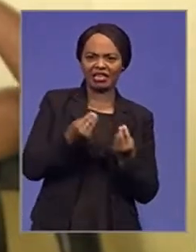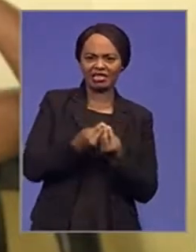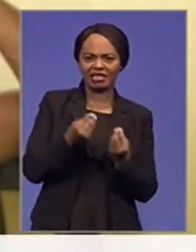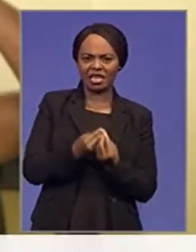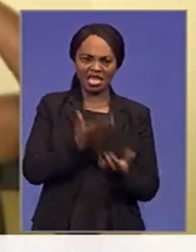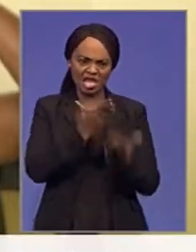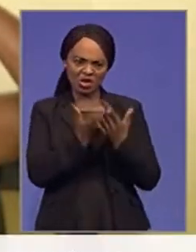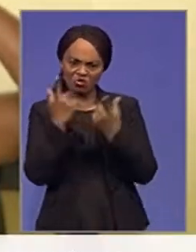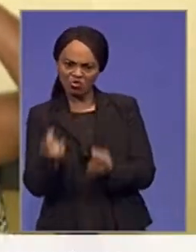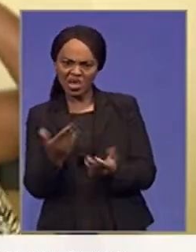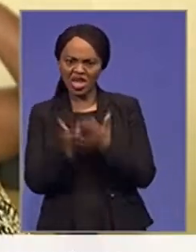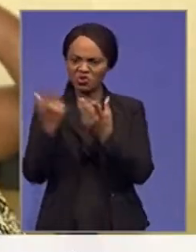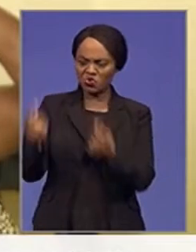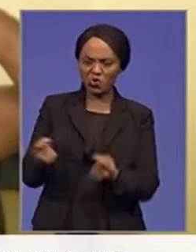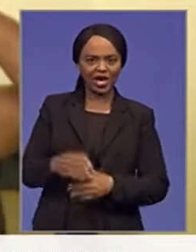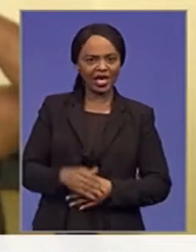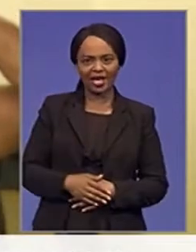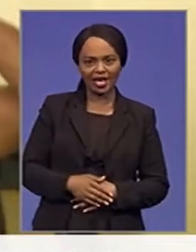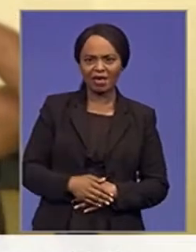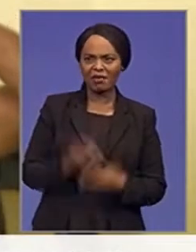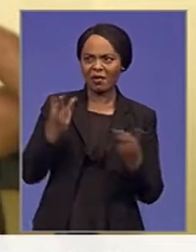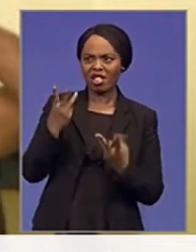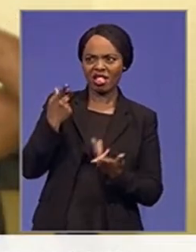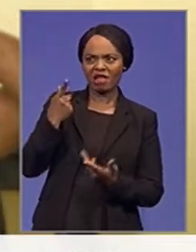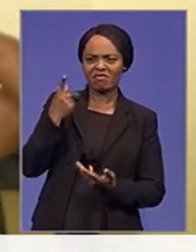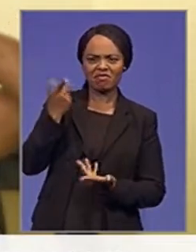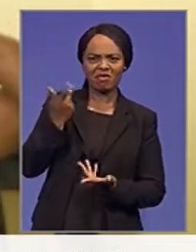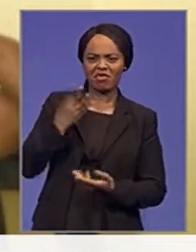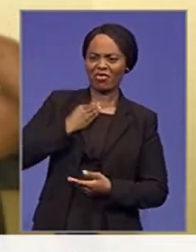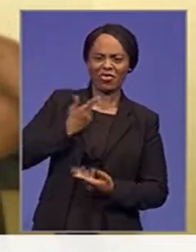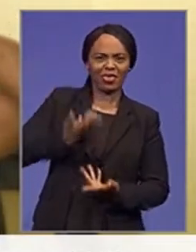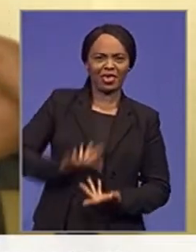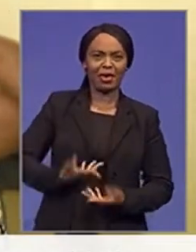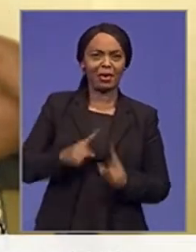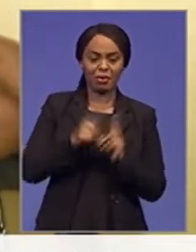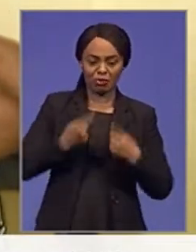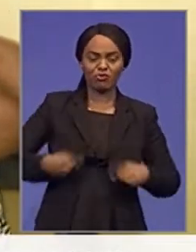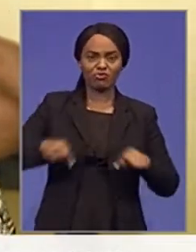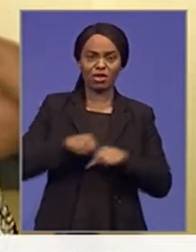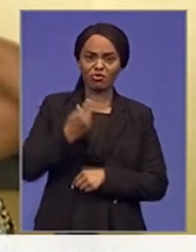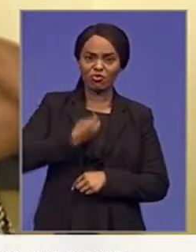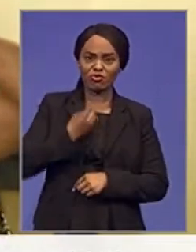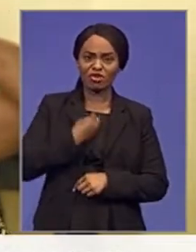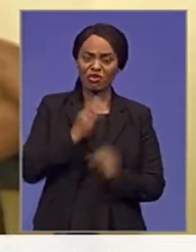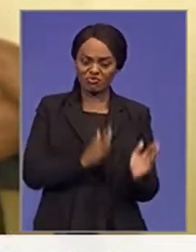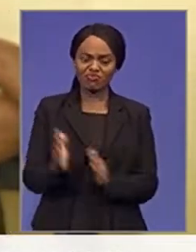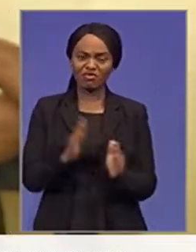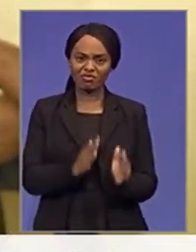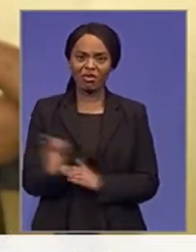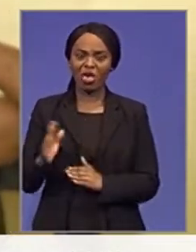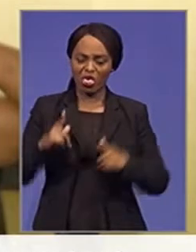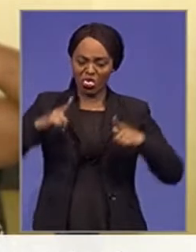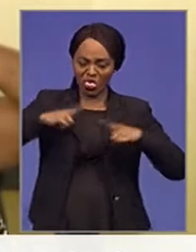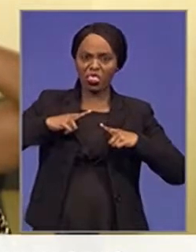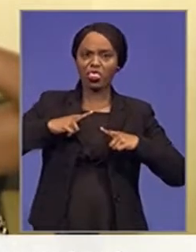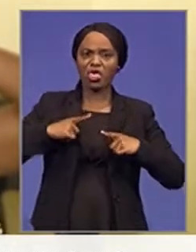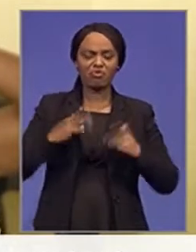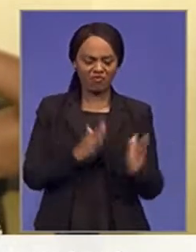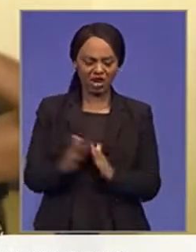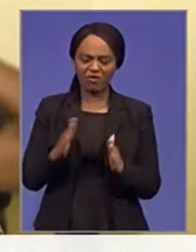to do this? However, I think the interview process showed us that as young people, we're prepared for this process. We have made ourselves